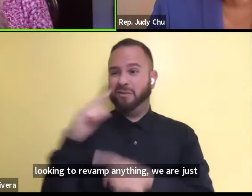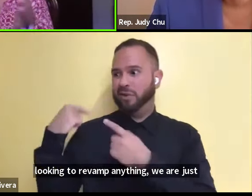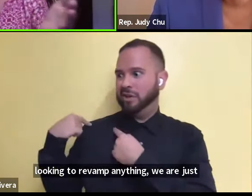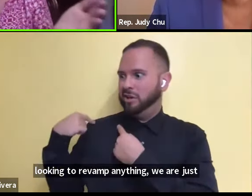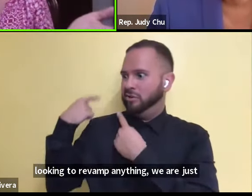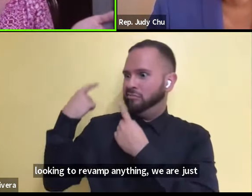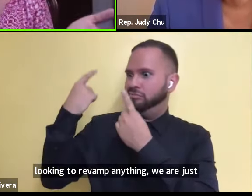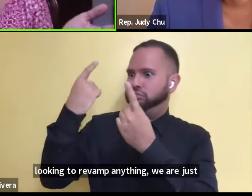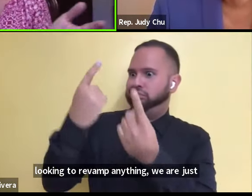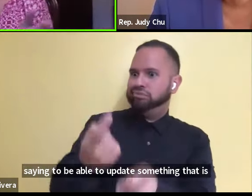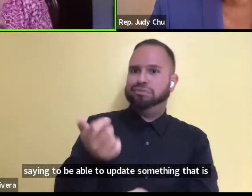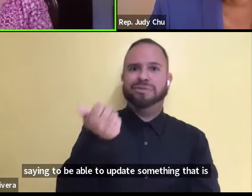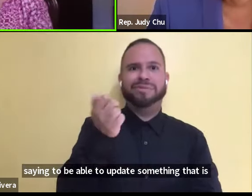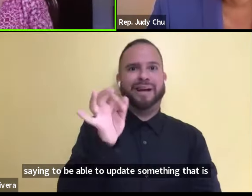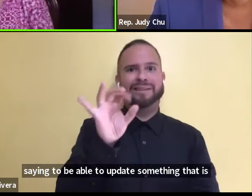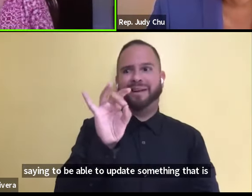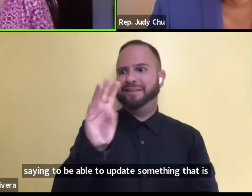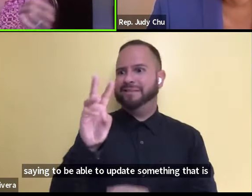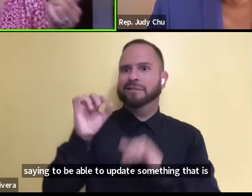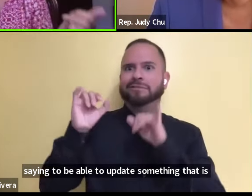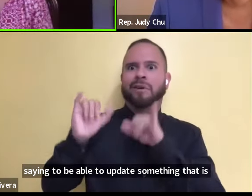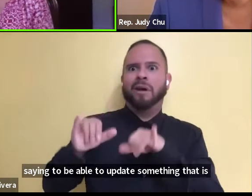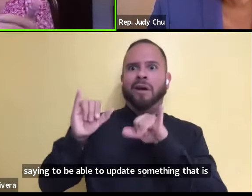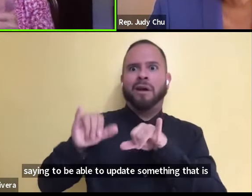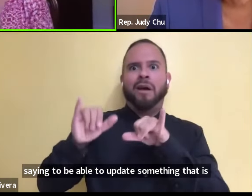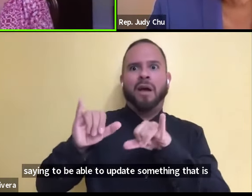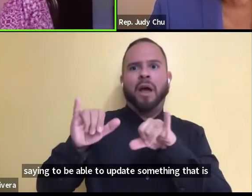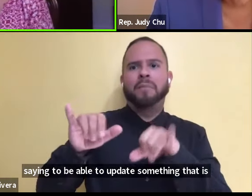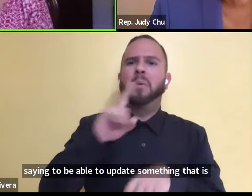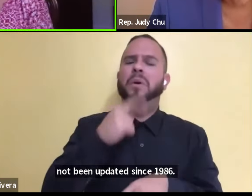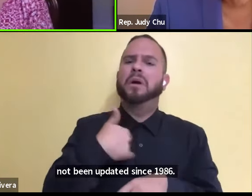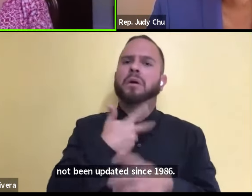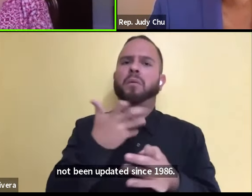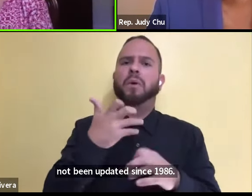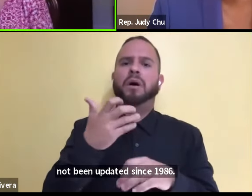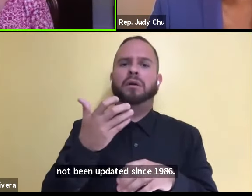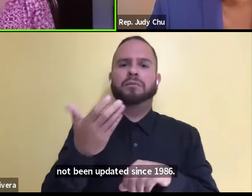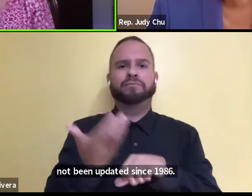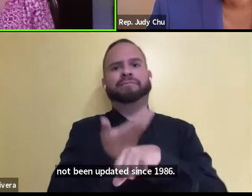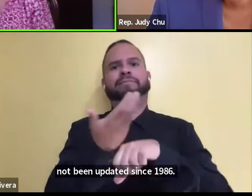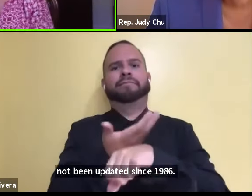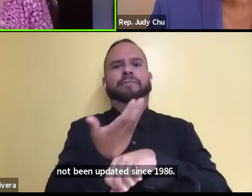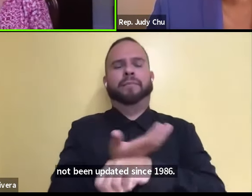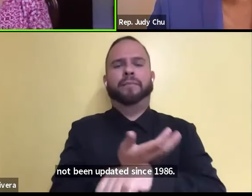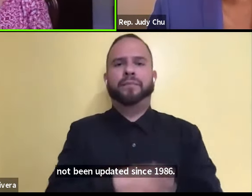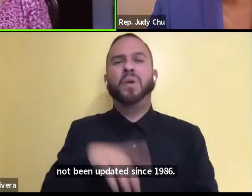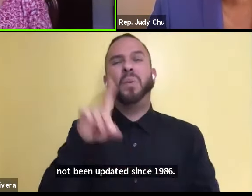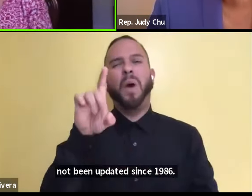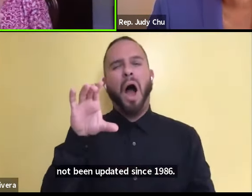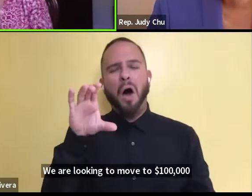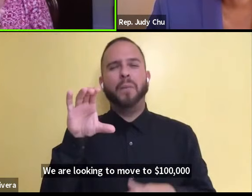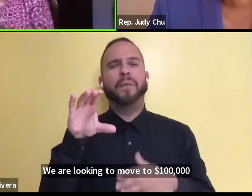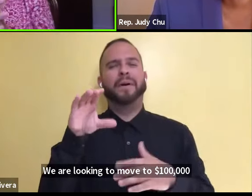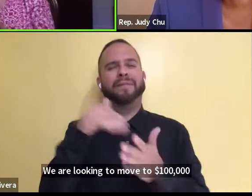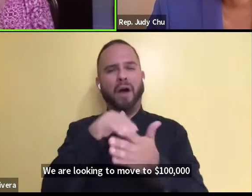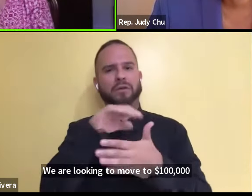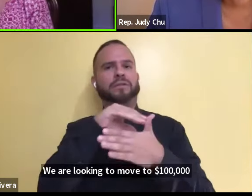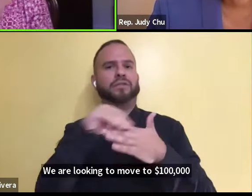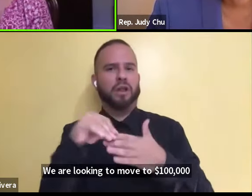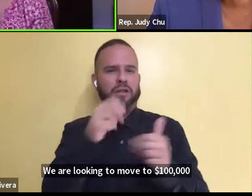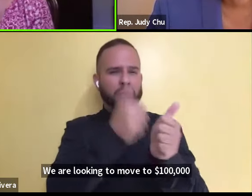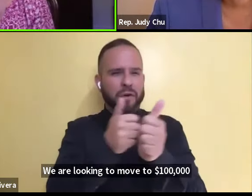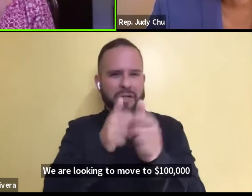it 1986? So we're looking to move it to $100,000 in income per person for qualifications